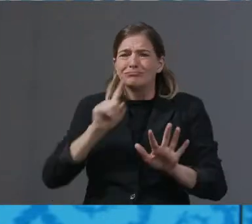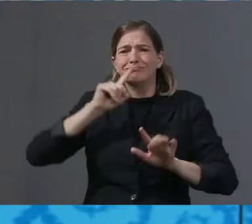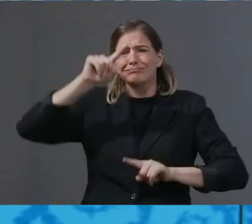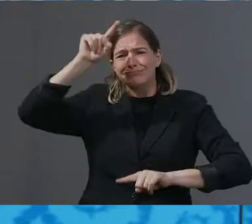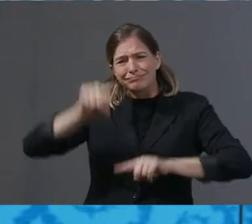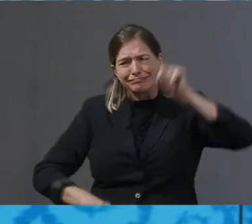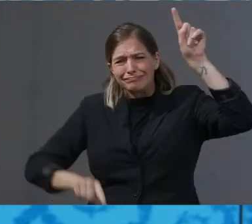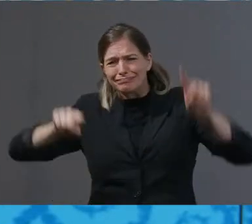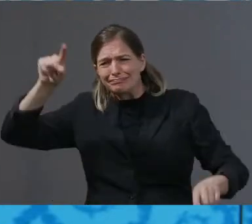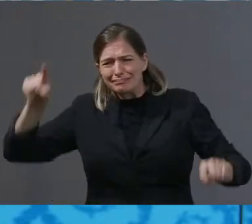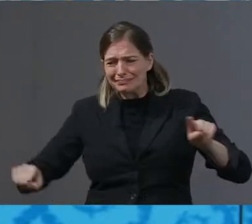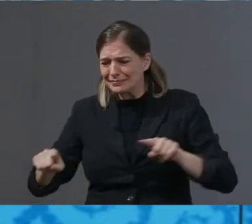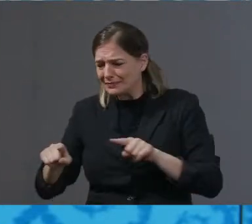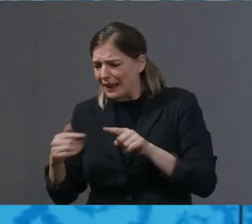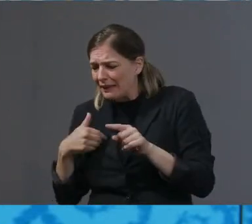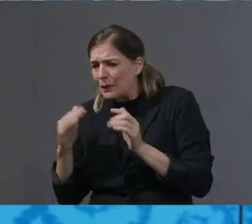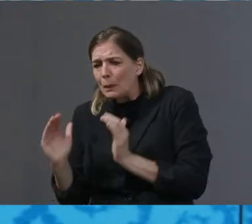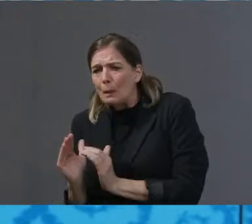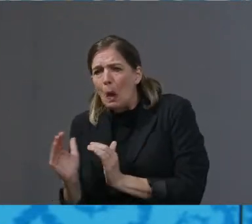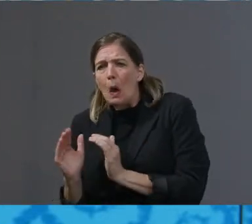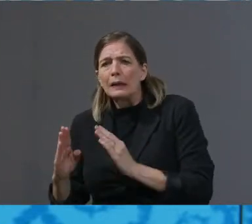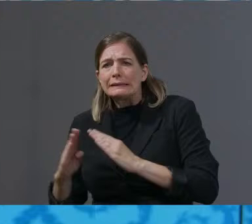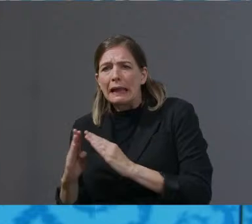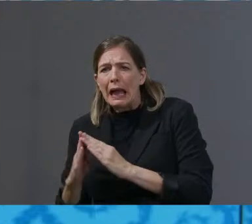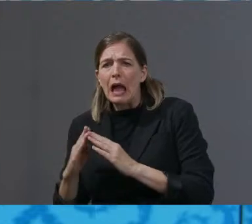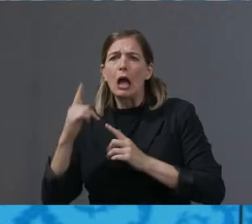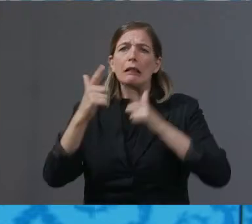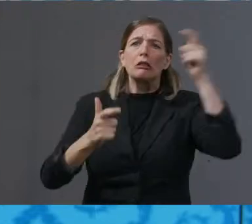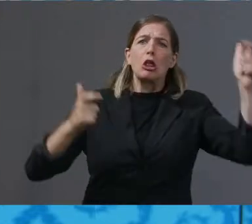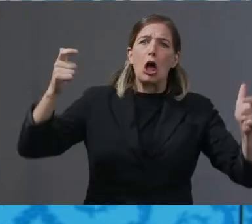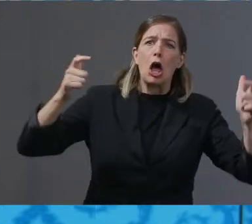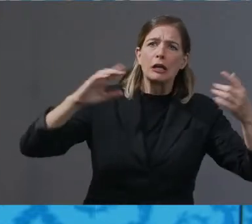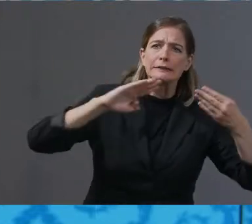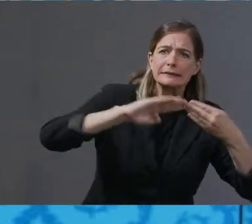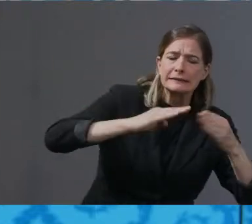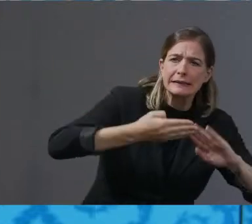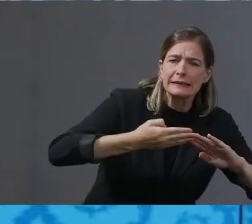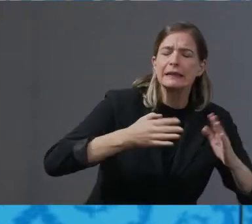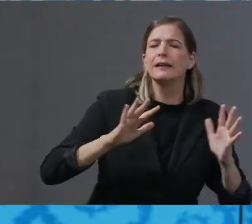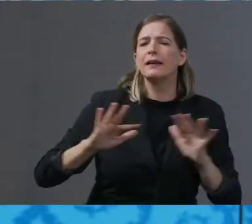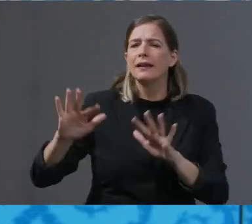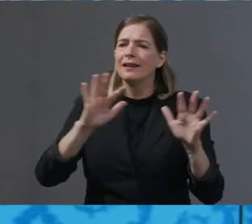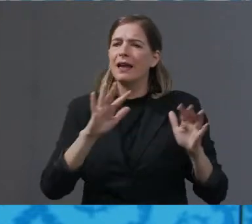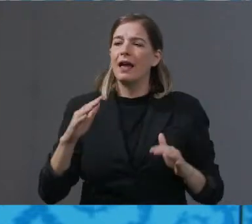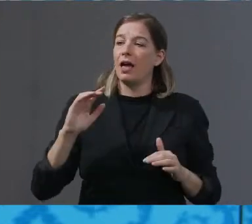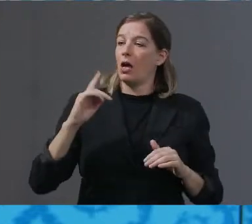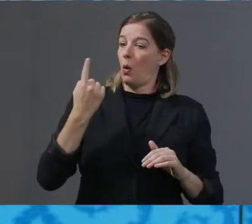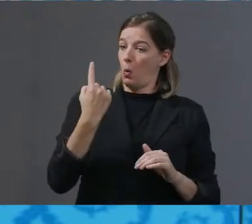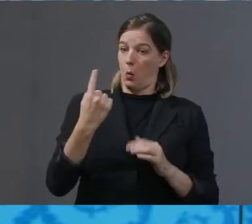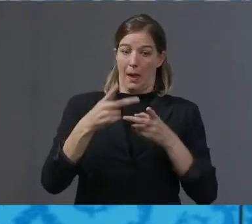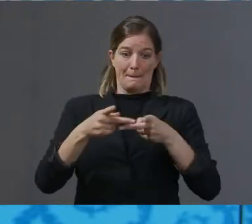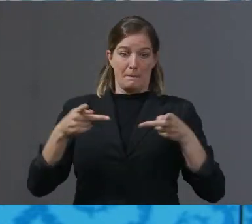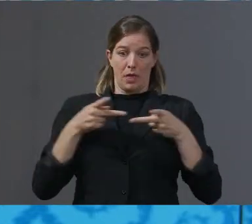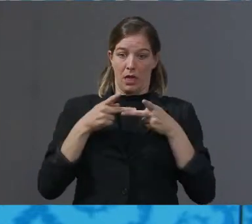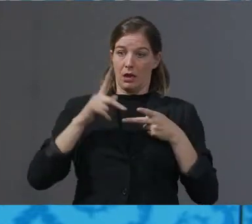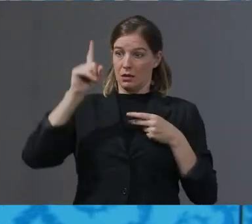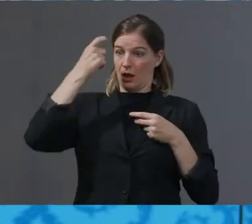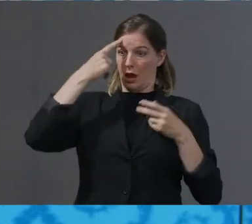directive or a mandate is only as good as the compliance that you